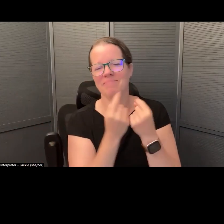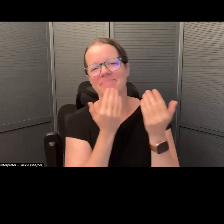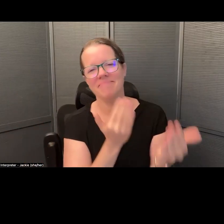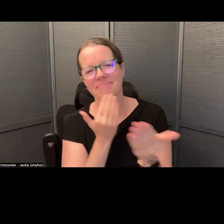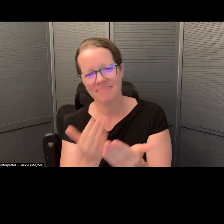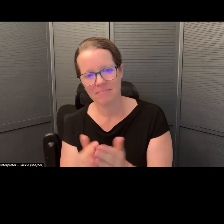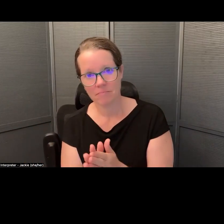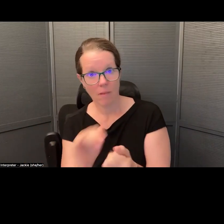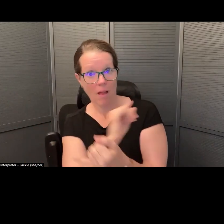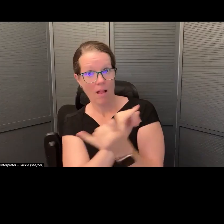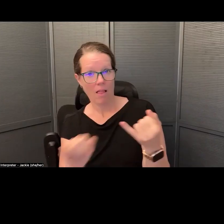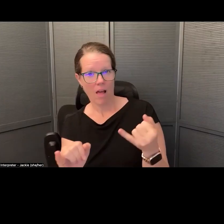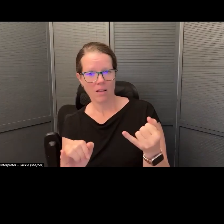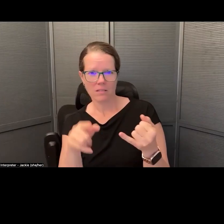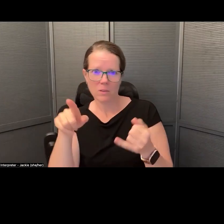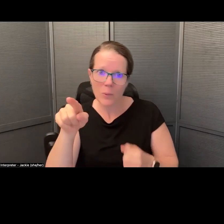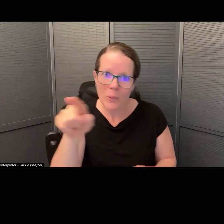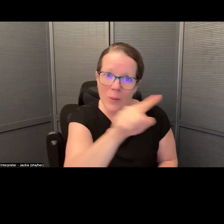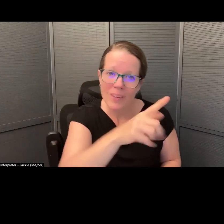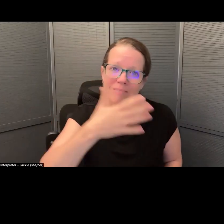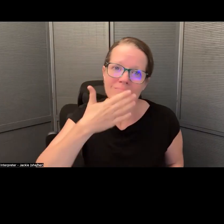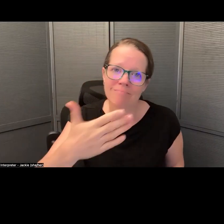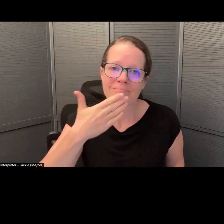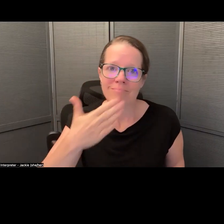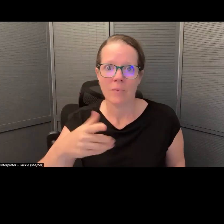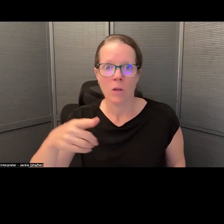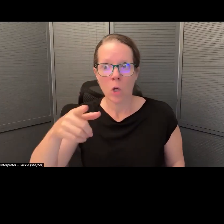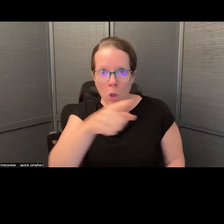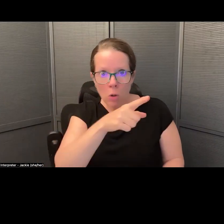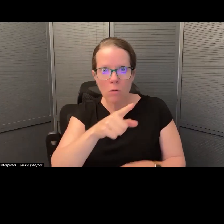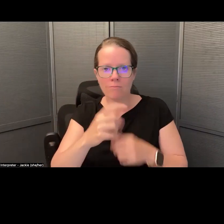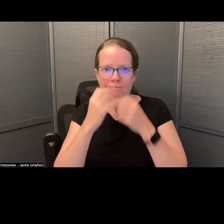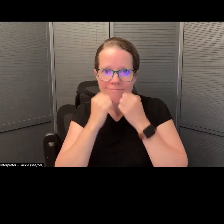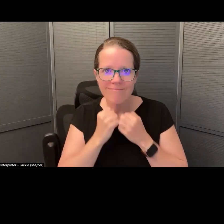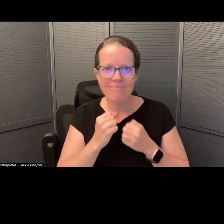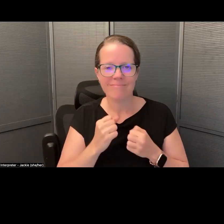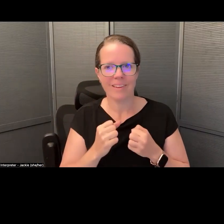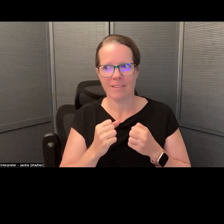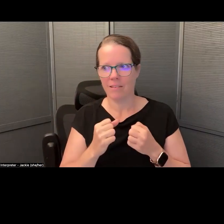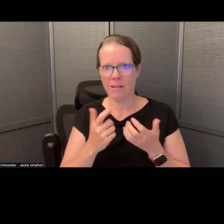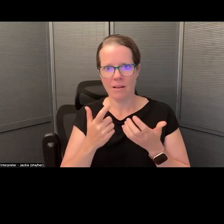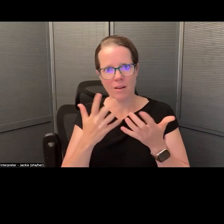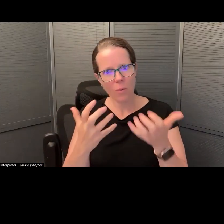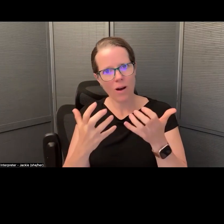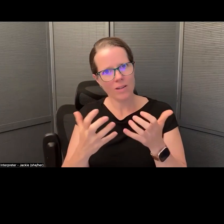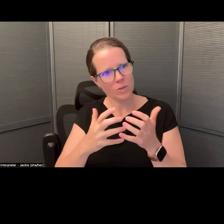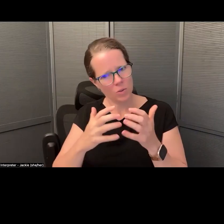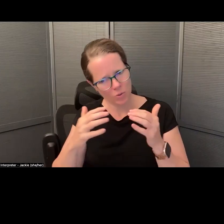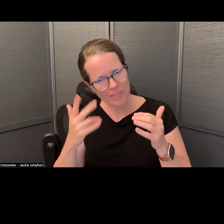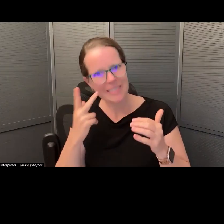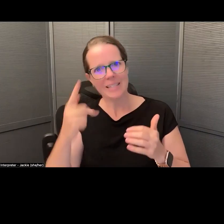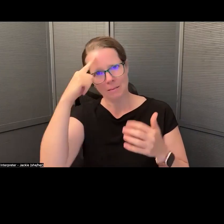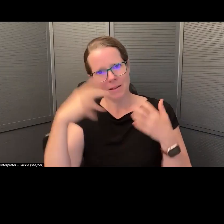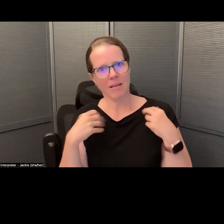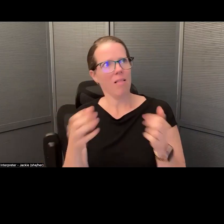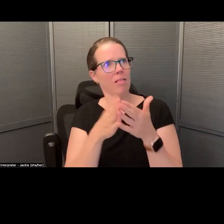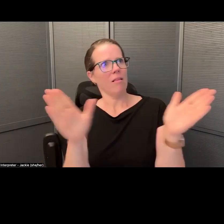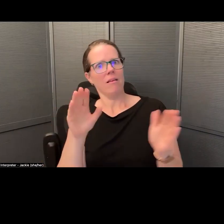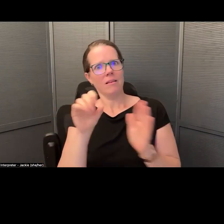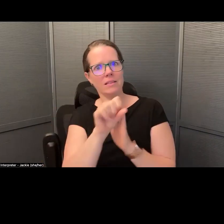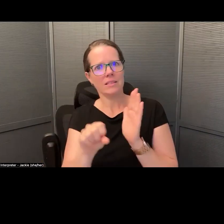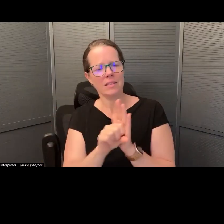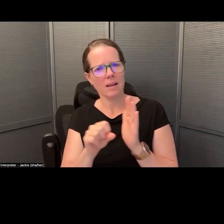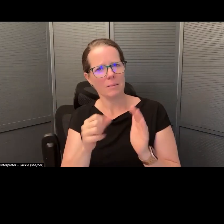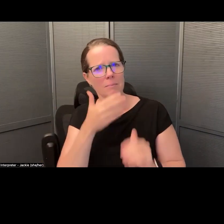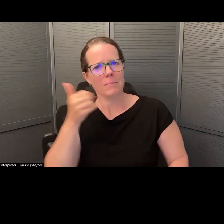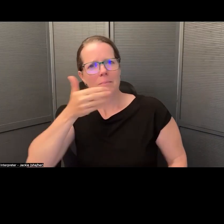advancing behavioral health across the Commonwealth, for caring enough and thinking out of the box enough to be here and to learn about these research